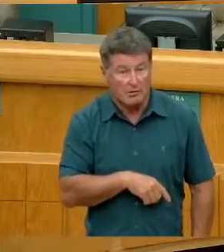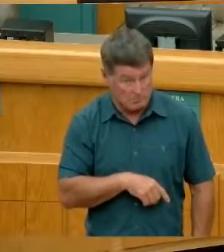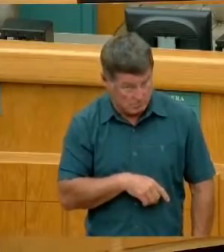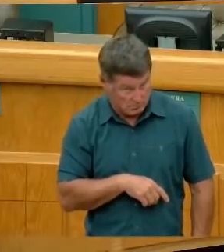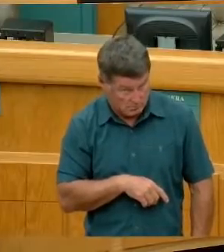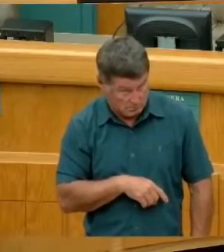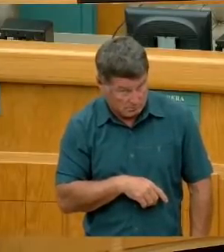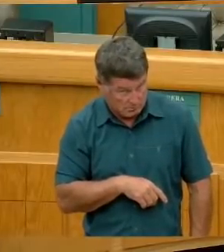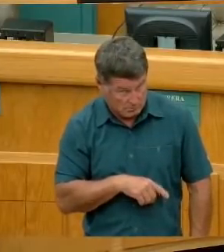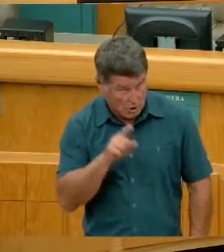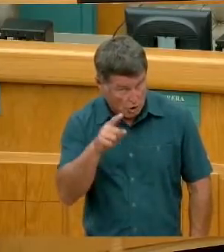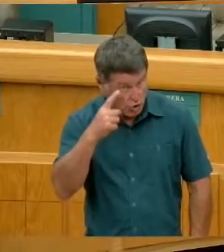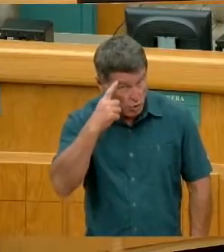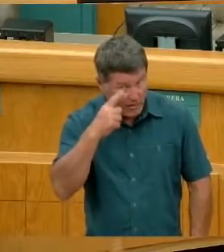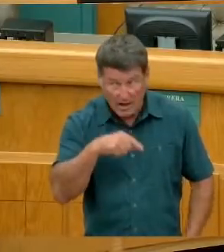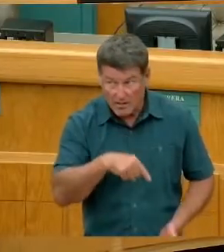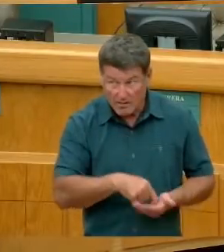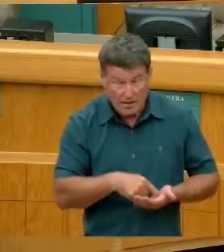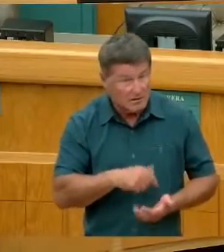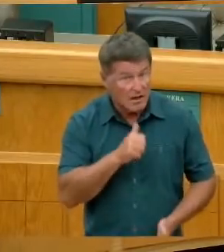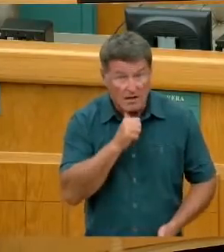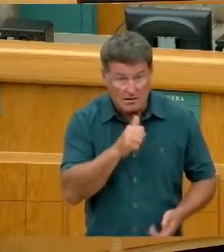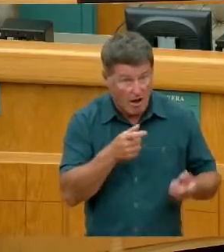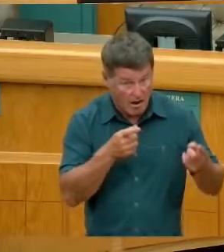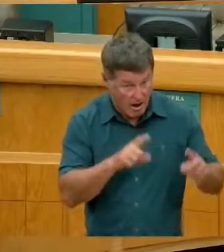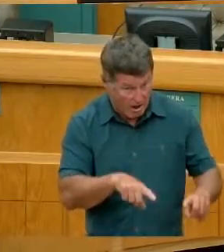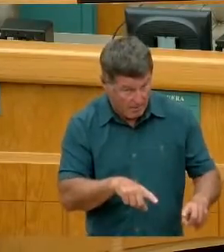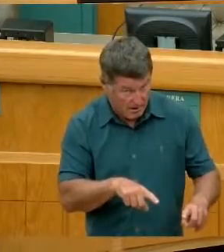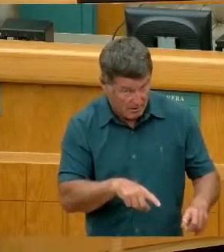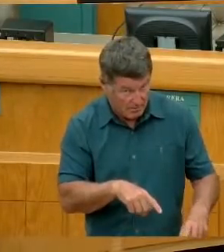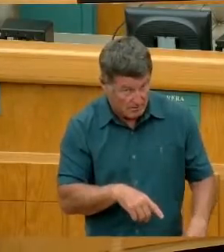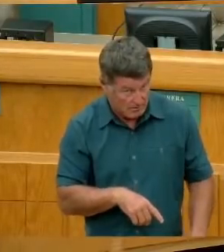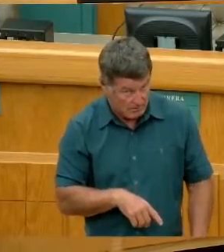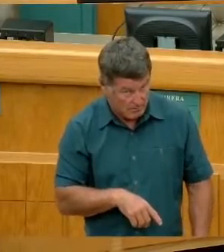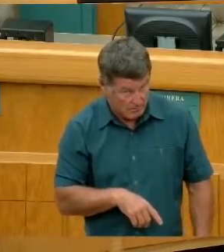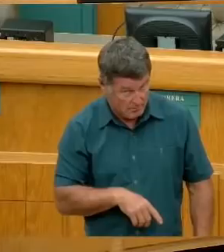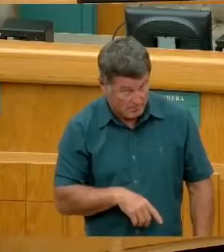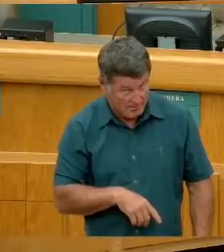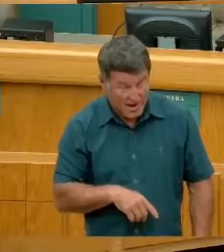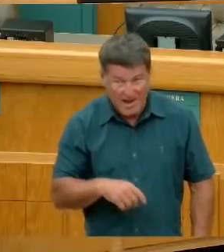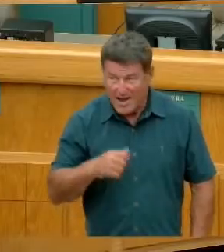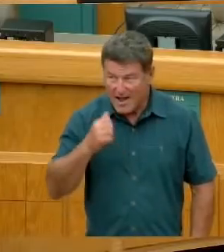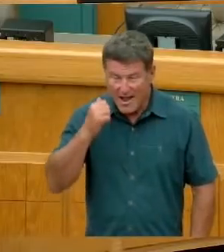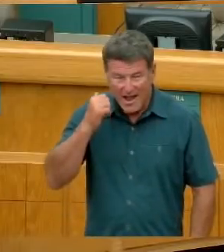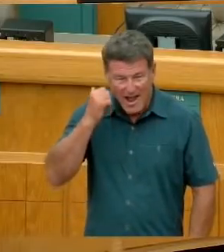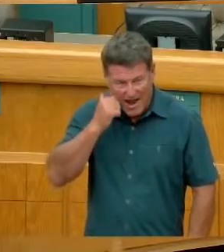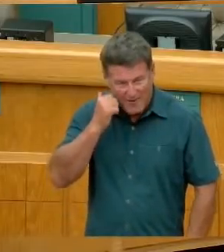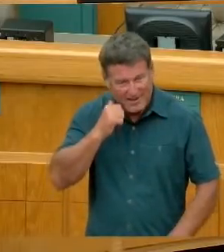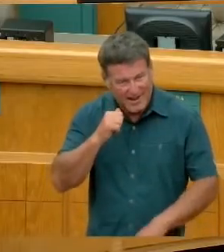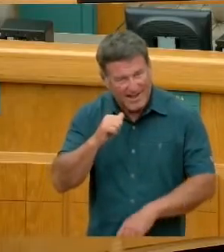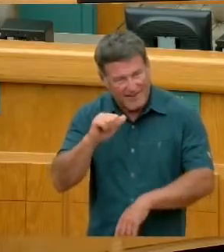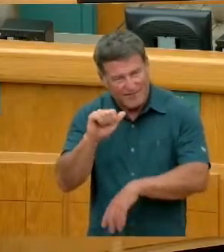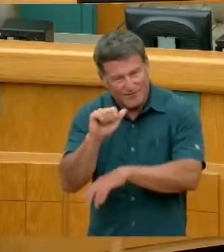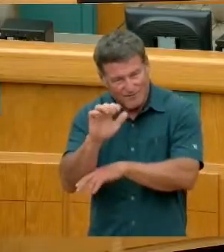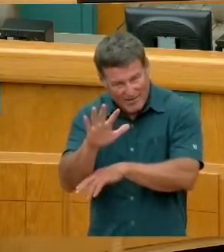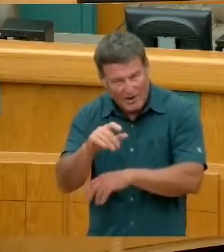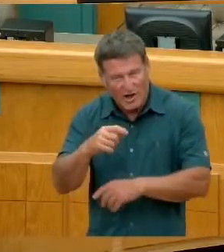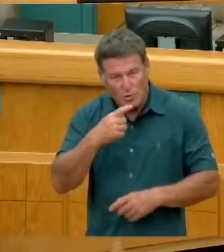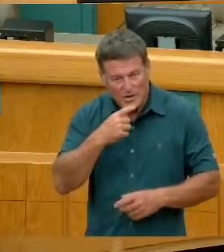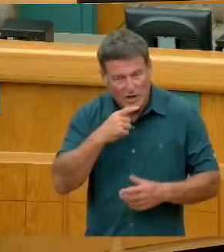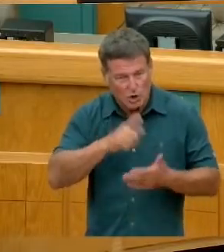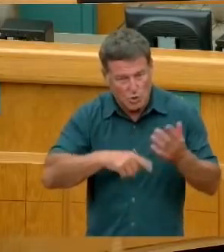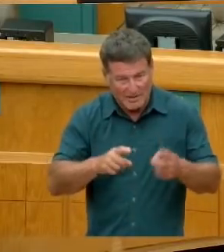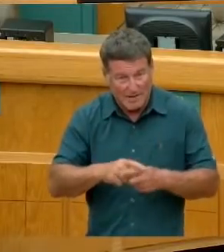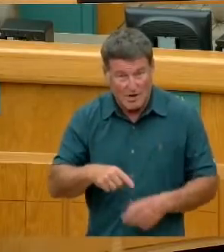if you don't believe that it's happening the way we are sharing with you every 5